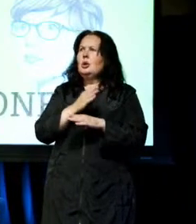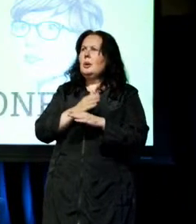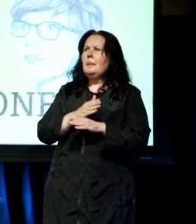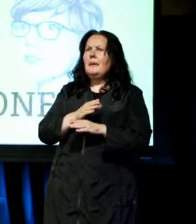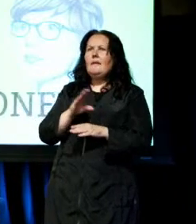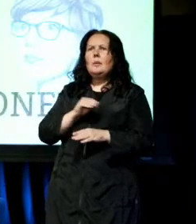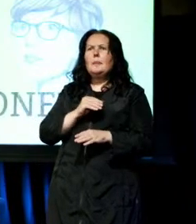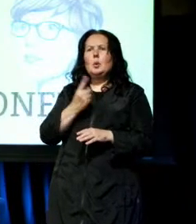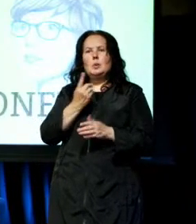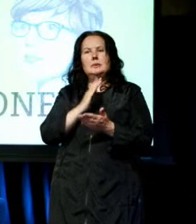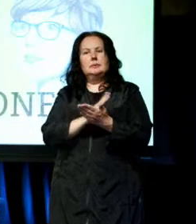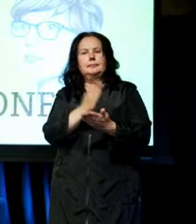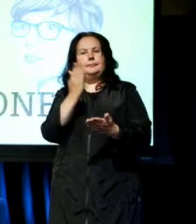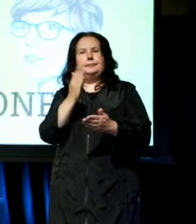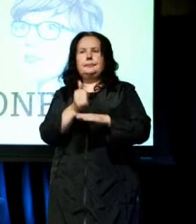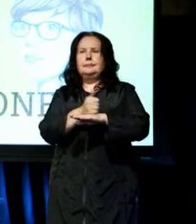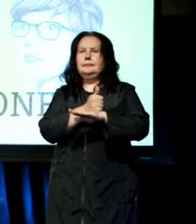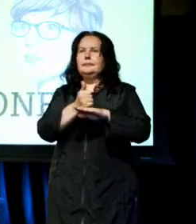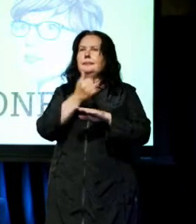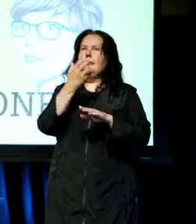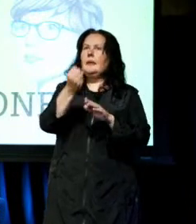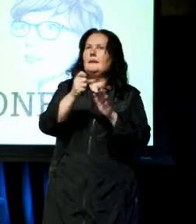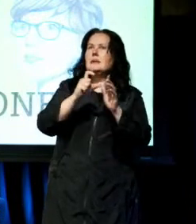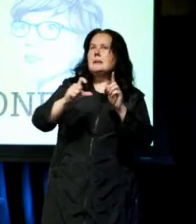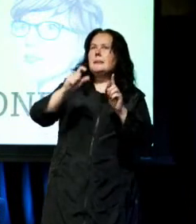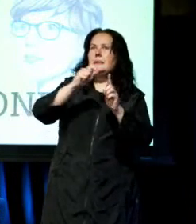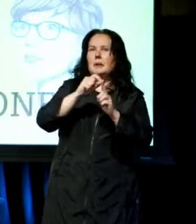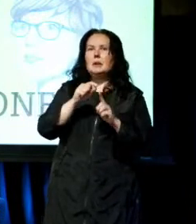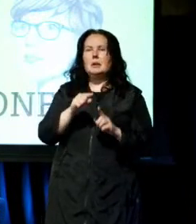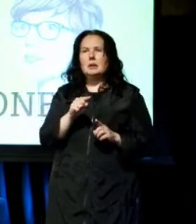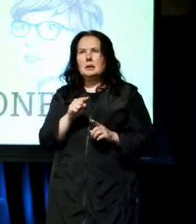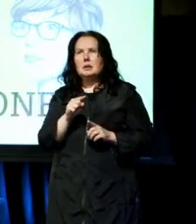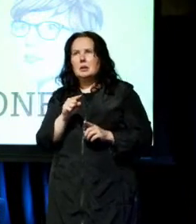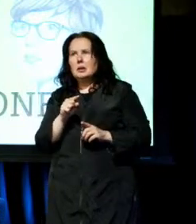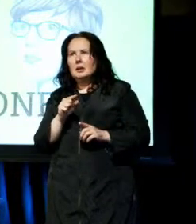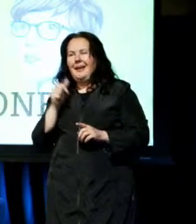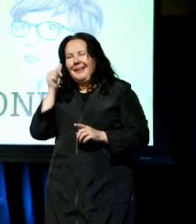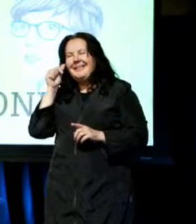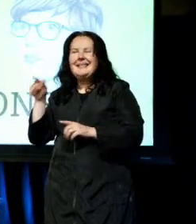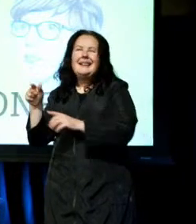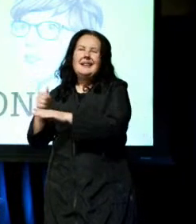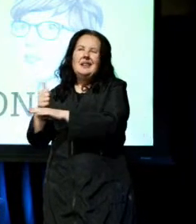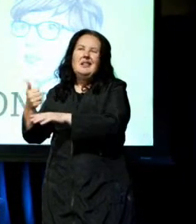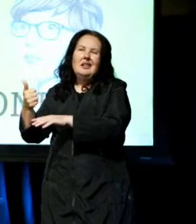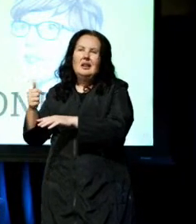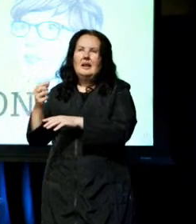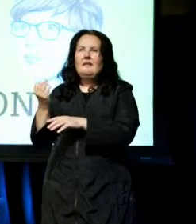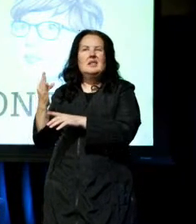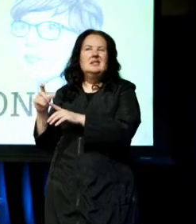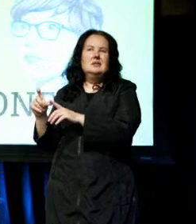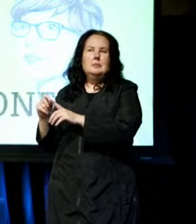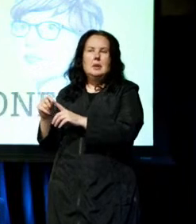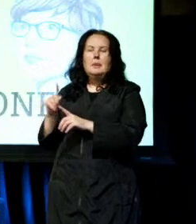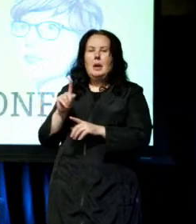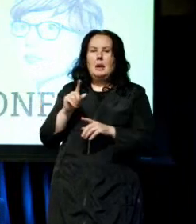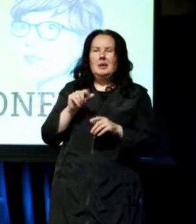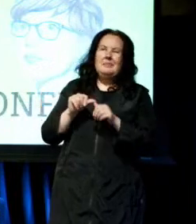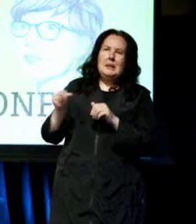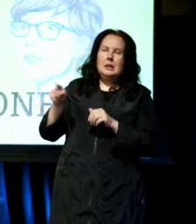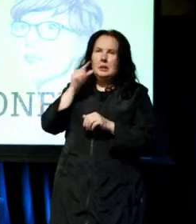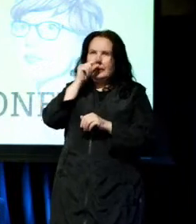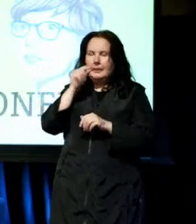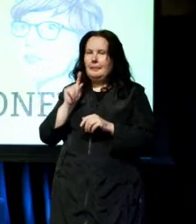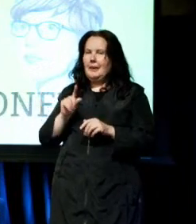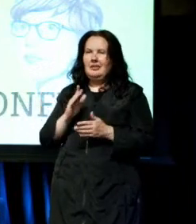cerebral palsy, who would have done it, no offense to the actor, I'm sure he did the best he could, but, like, I actually don't know, maybe